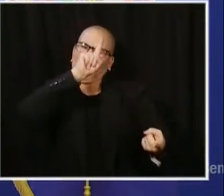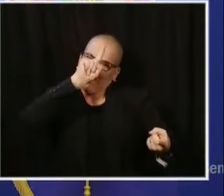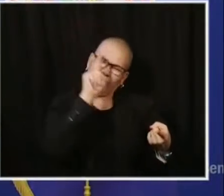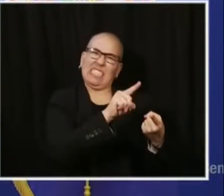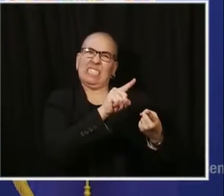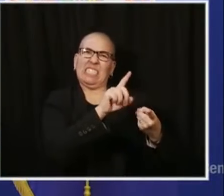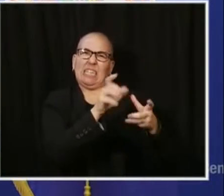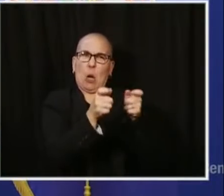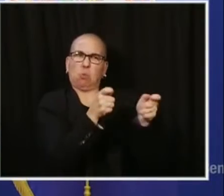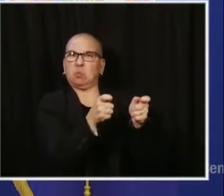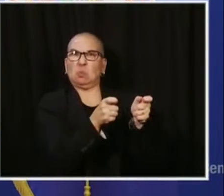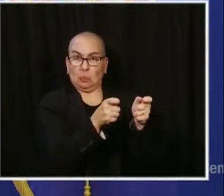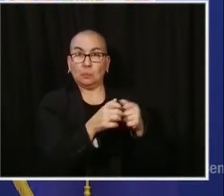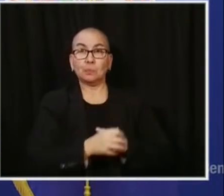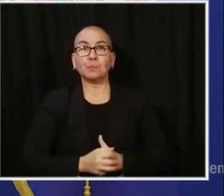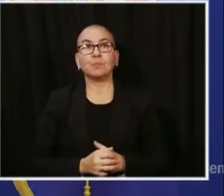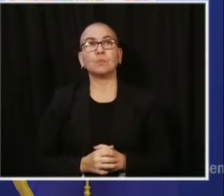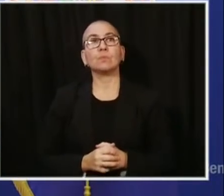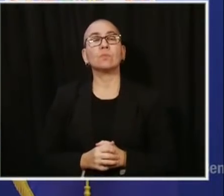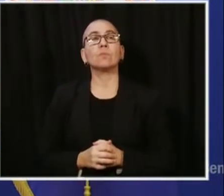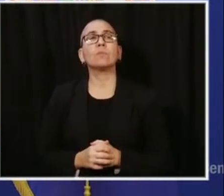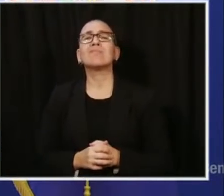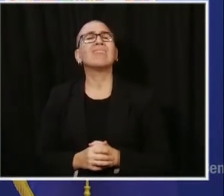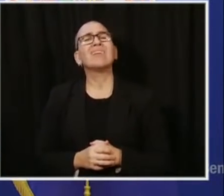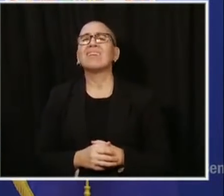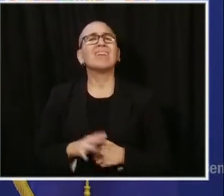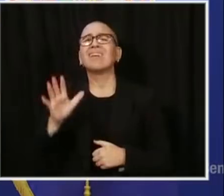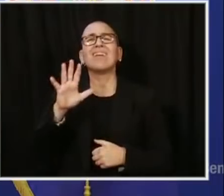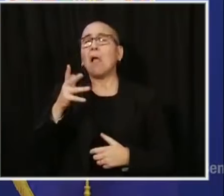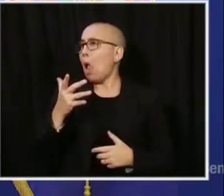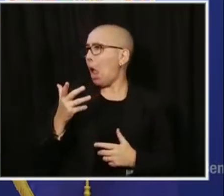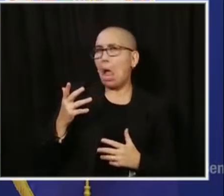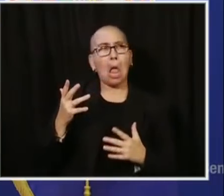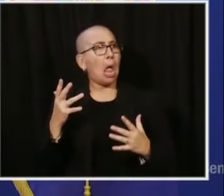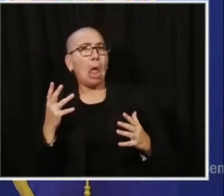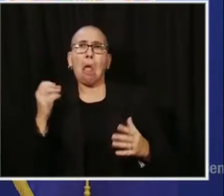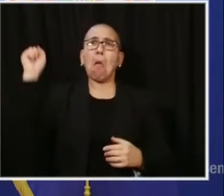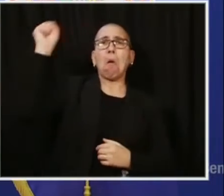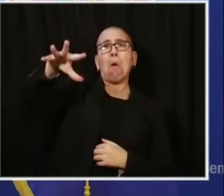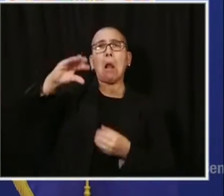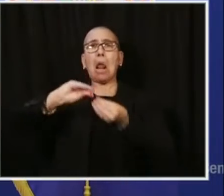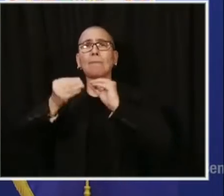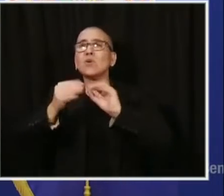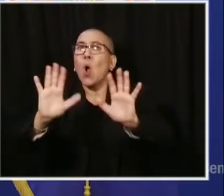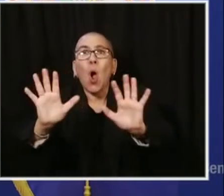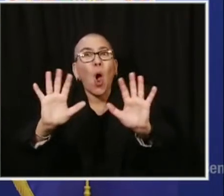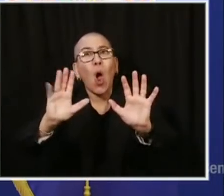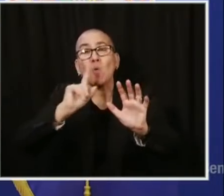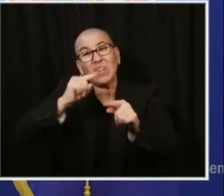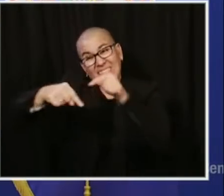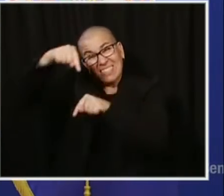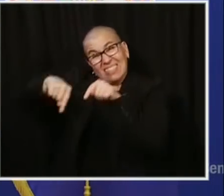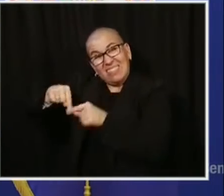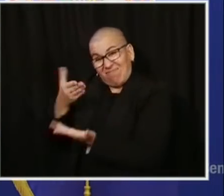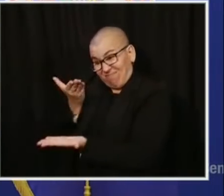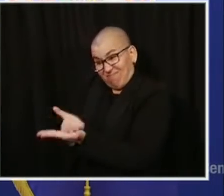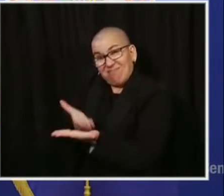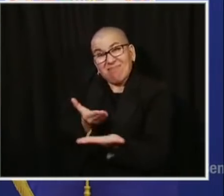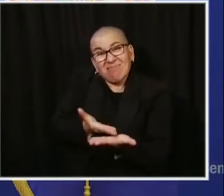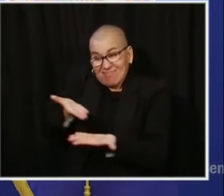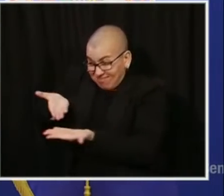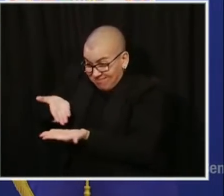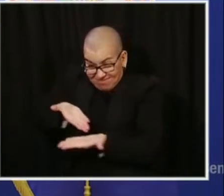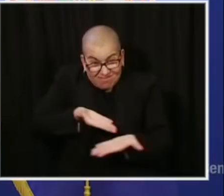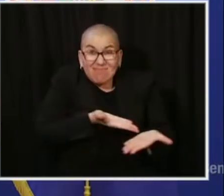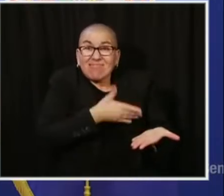targeting these things. The data shows that a bunch of our outbreaks are coming from these types of activities. Again, no